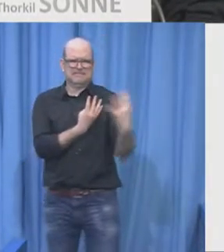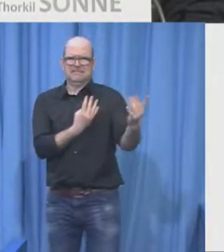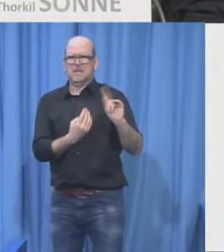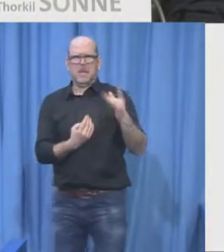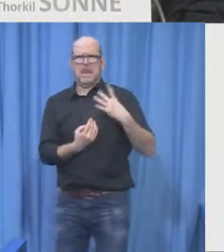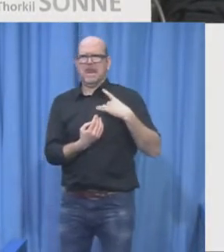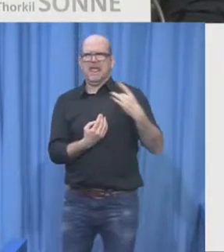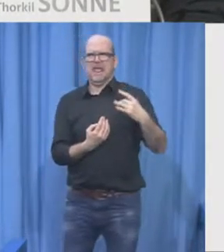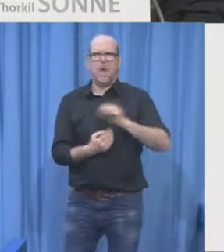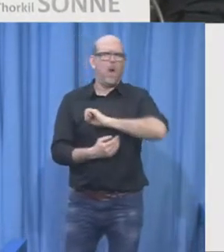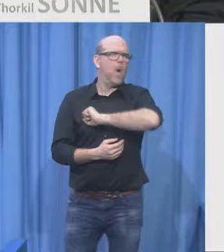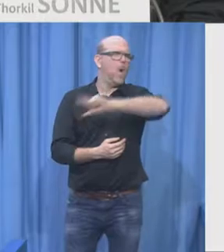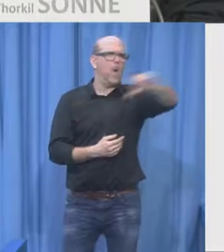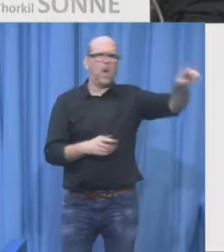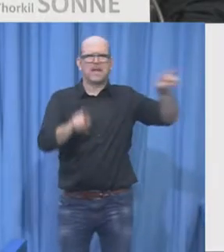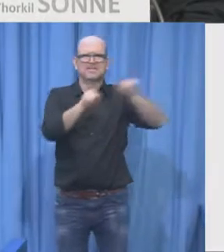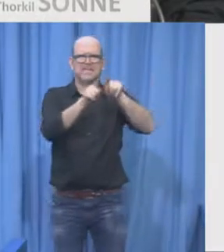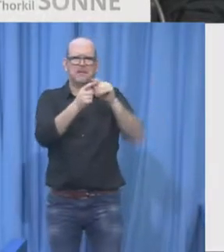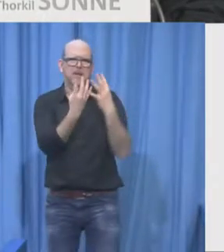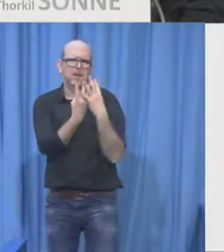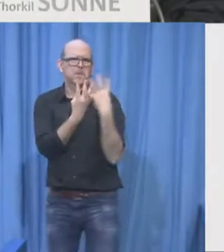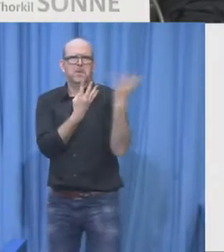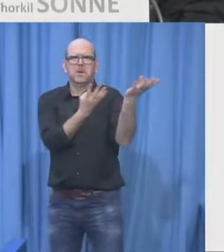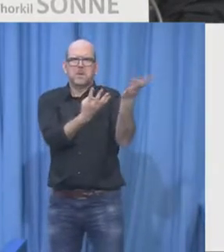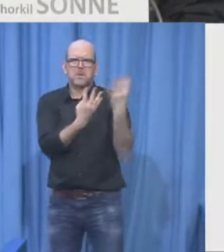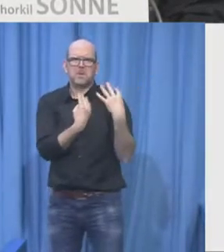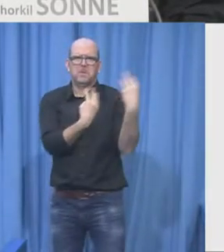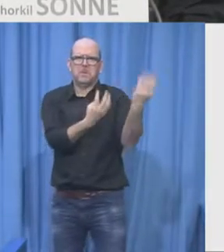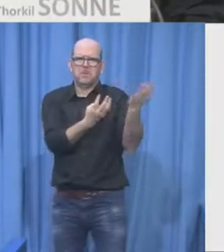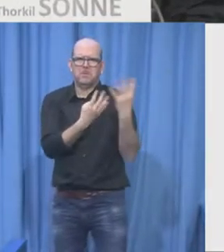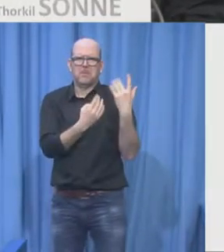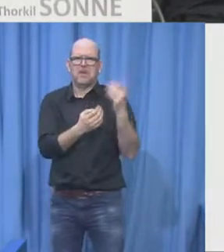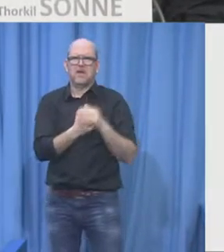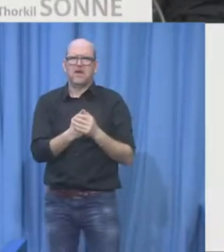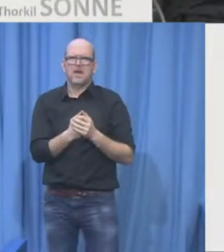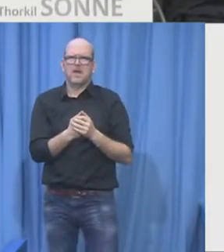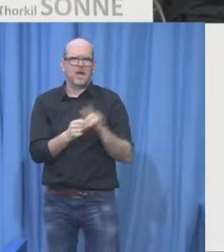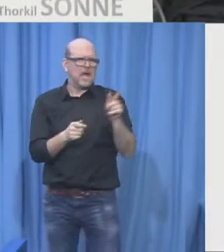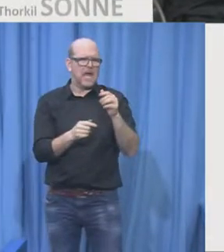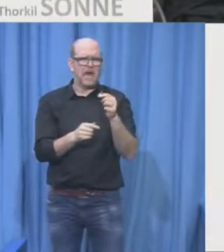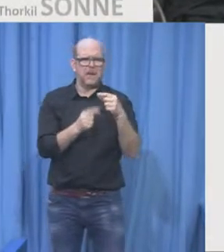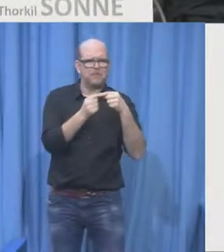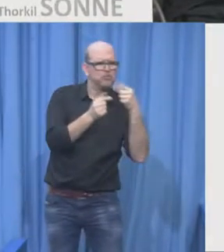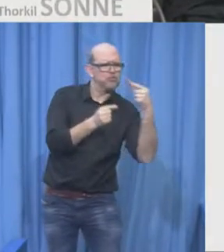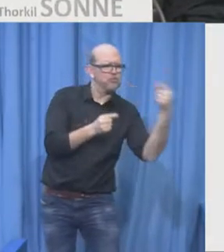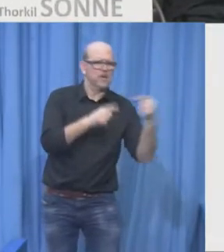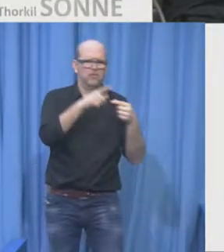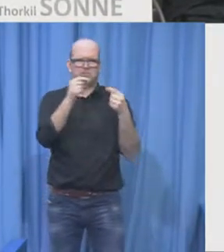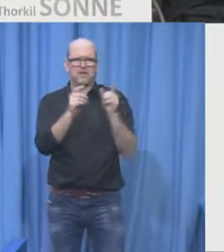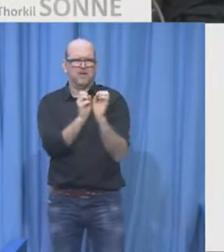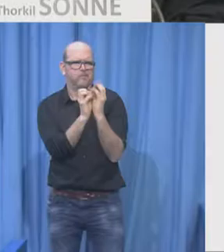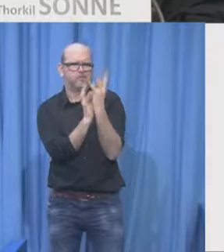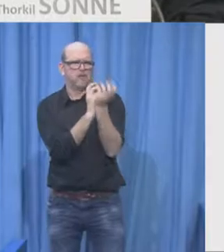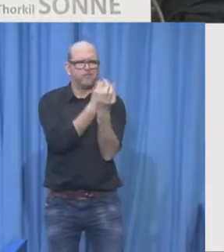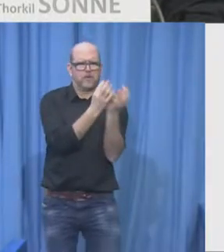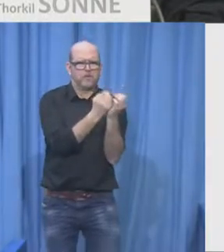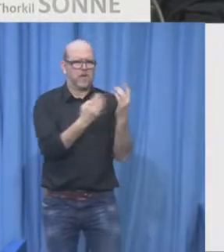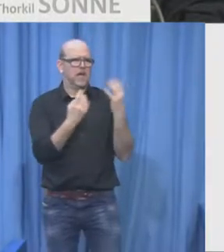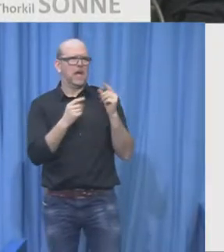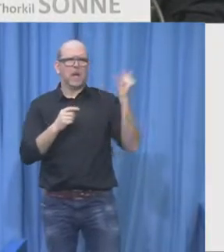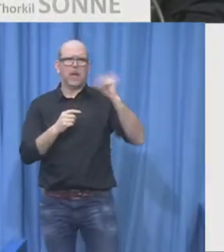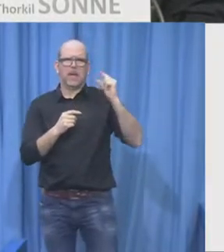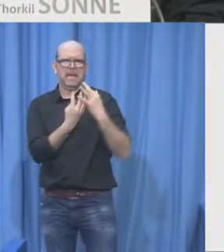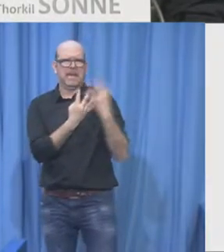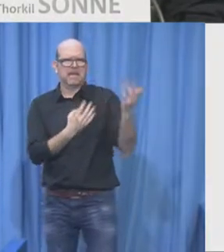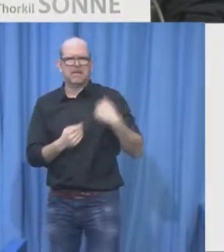changed is your norms have been replaced by society's norm. Because now you only want